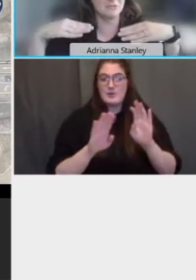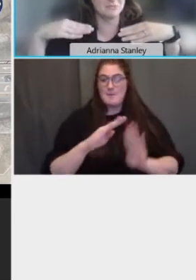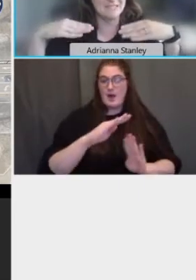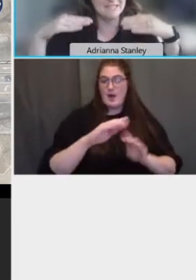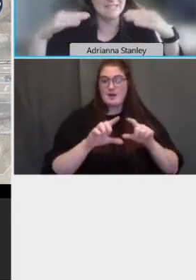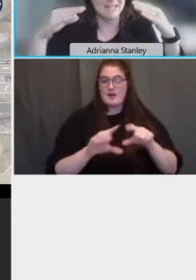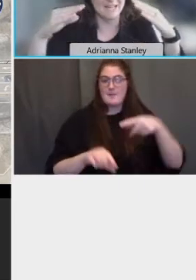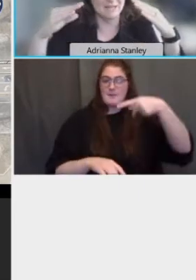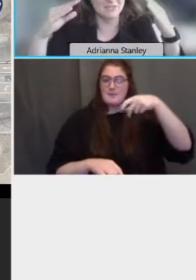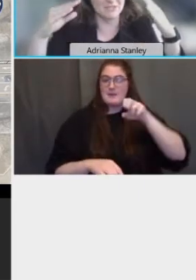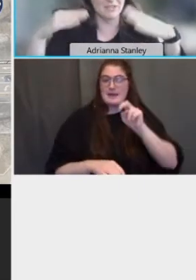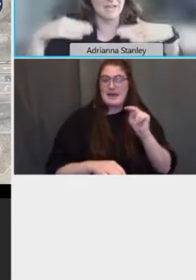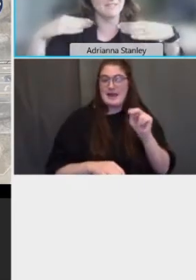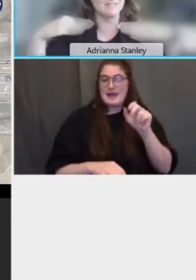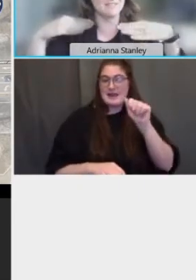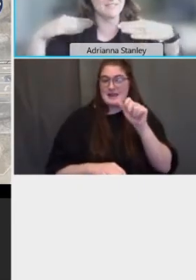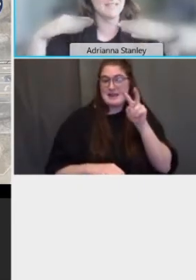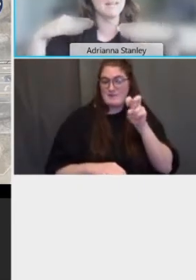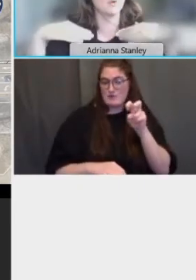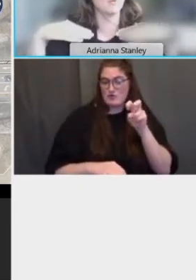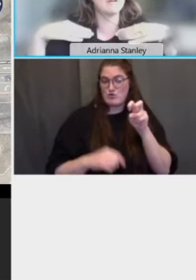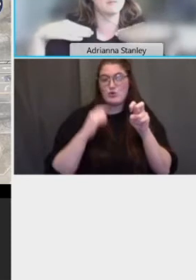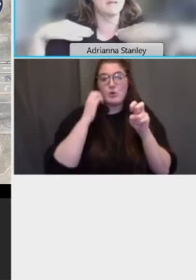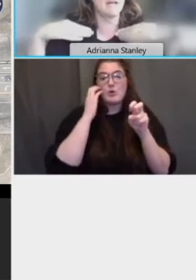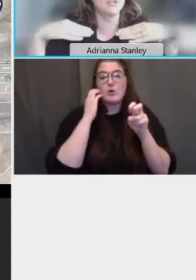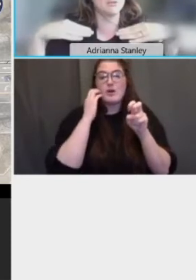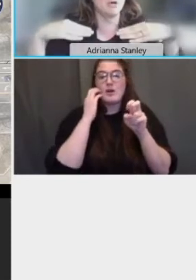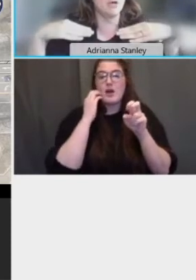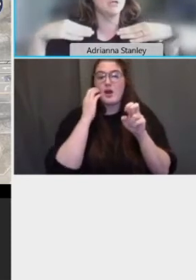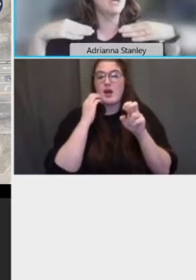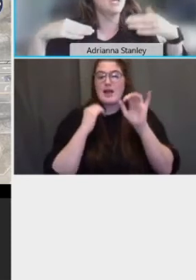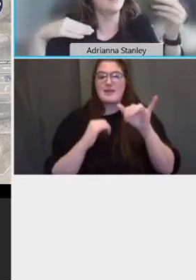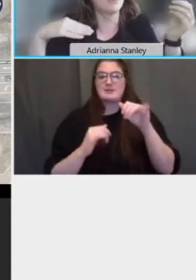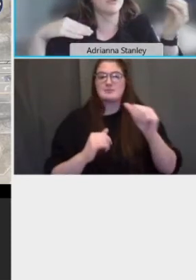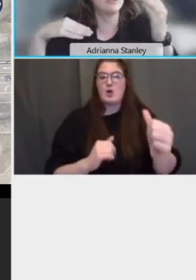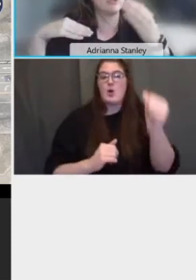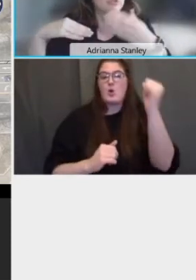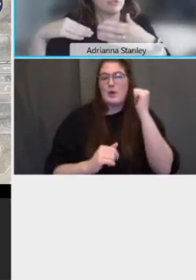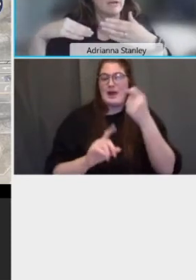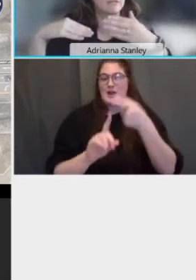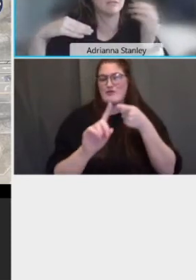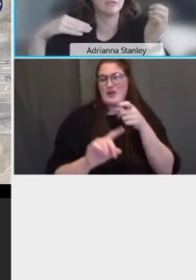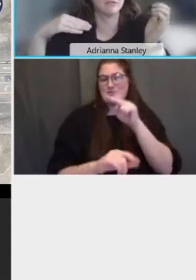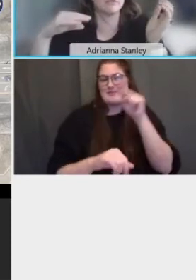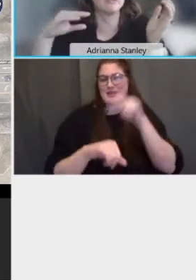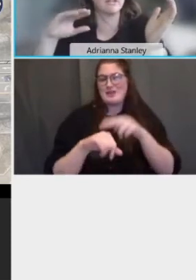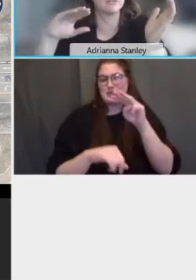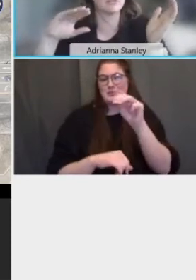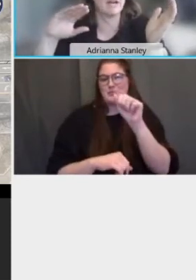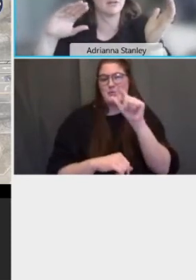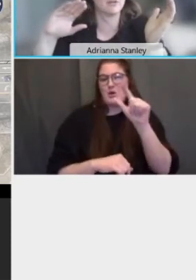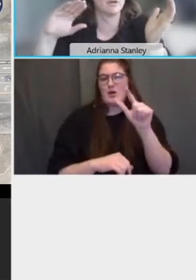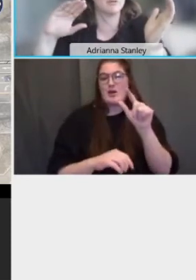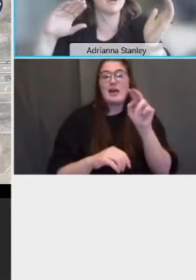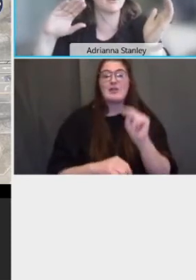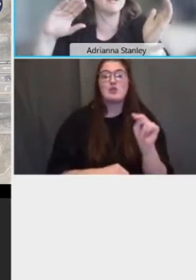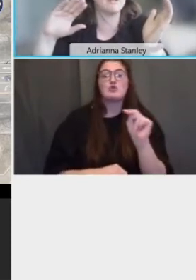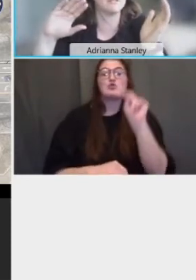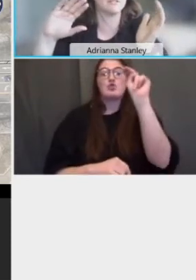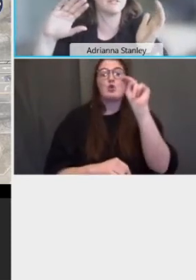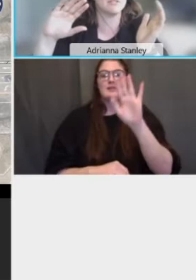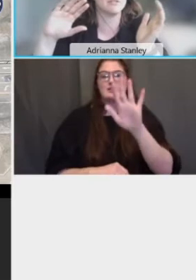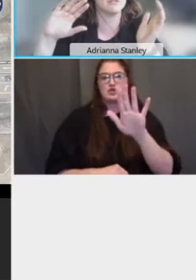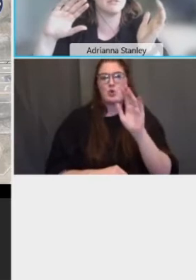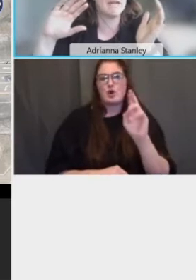screen, excuse me. So that is heading away from the National Mall, and north is to your right. So the cycle track that